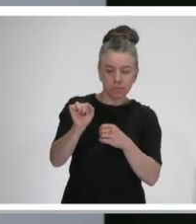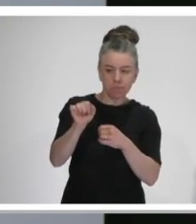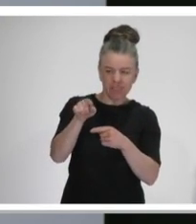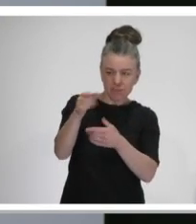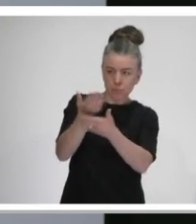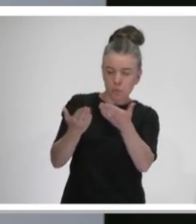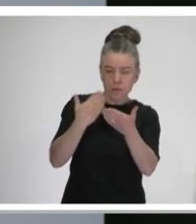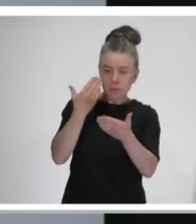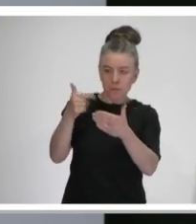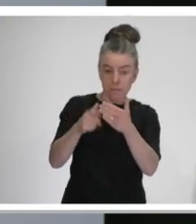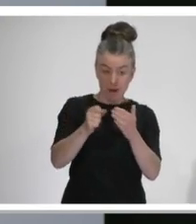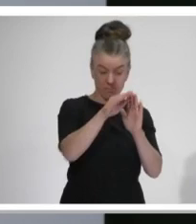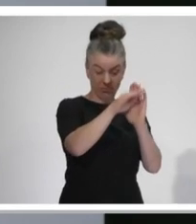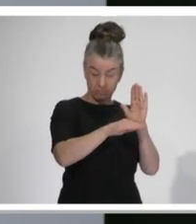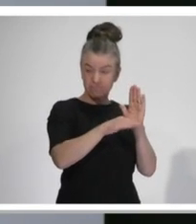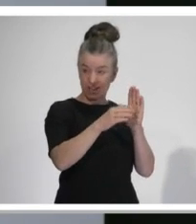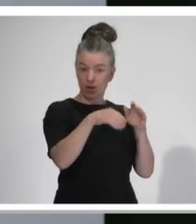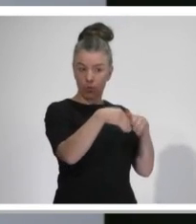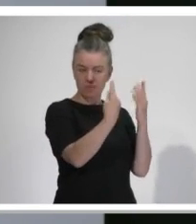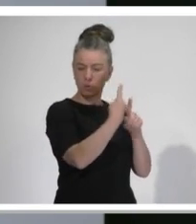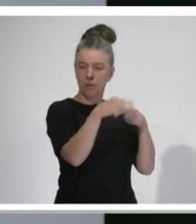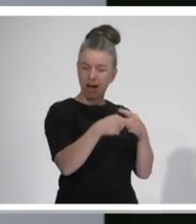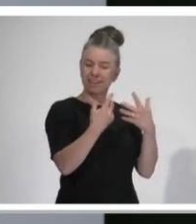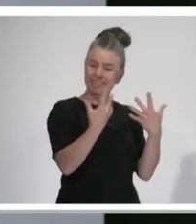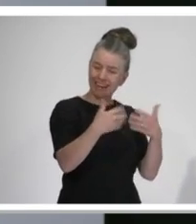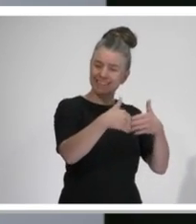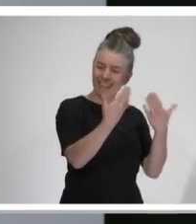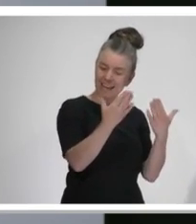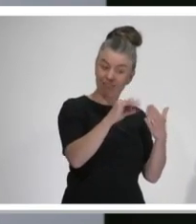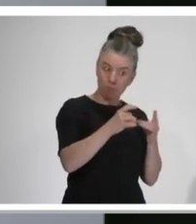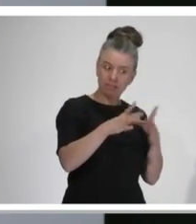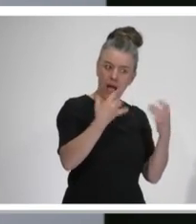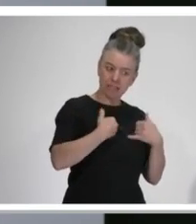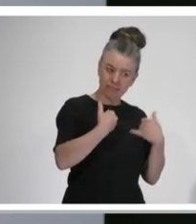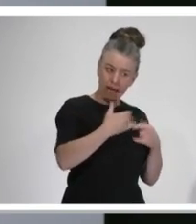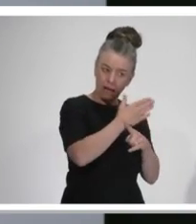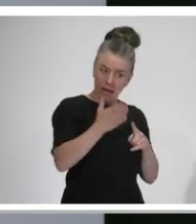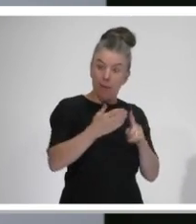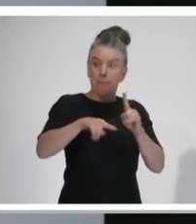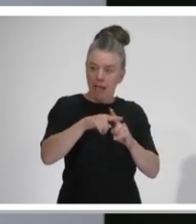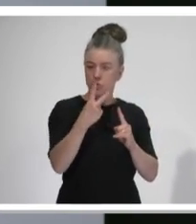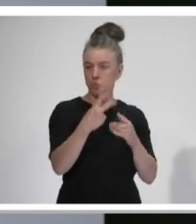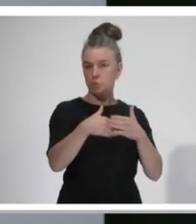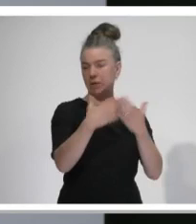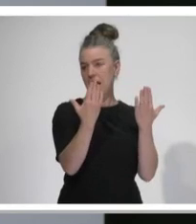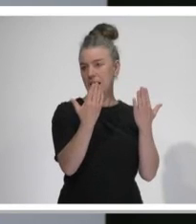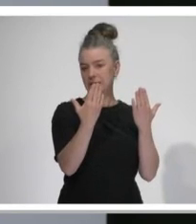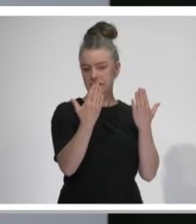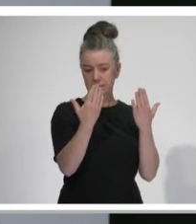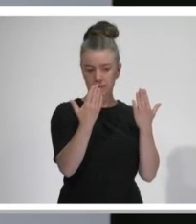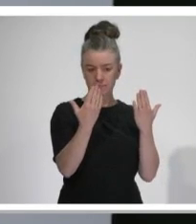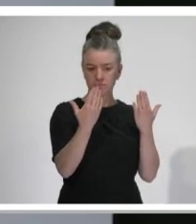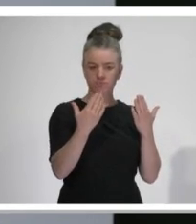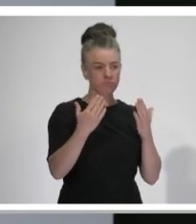guidance is there, and it talks also about a 10-day period from the onset of symptoms. So we've got quite a robust definition